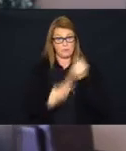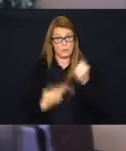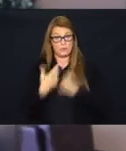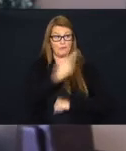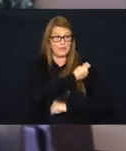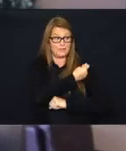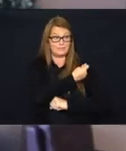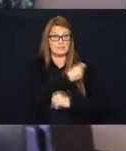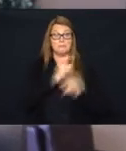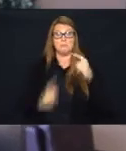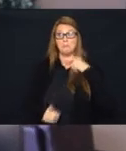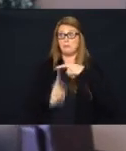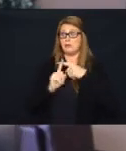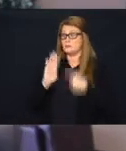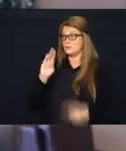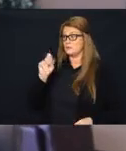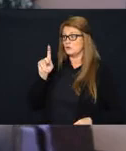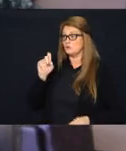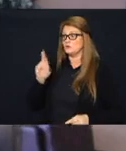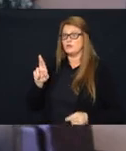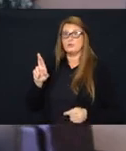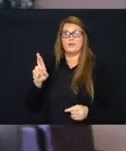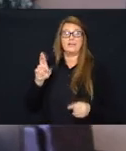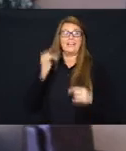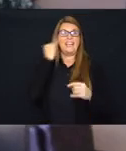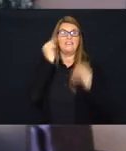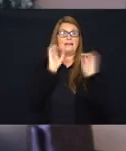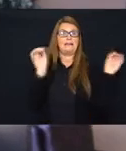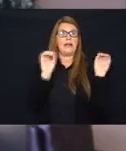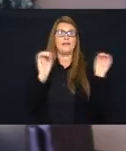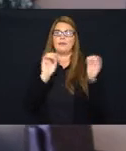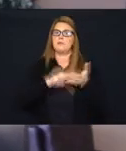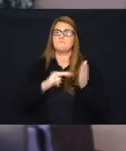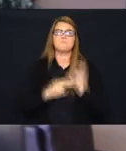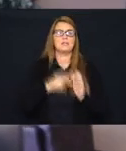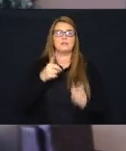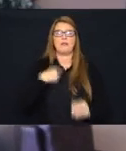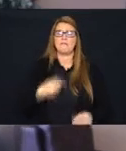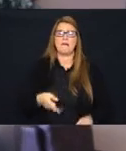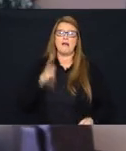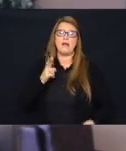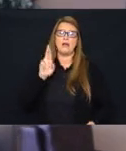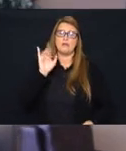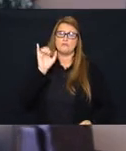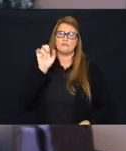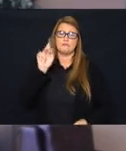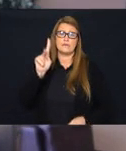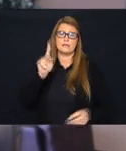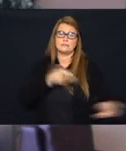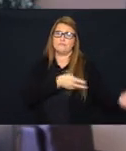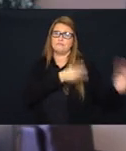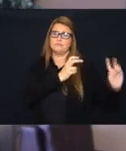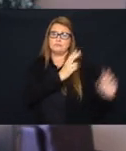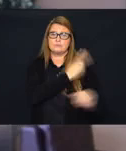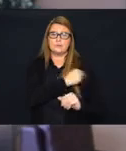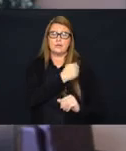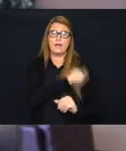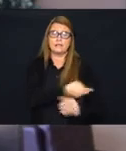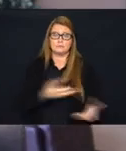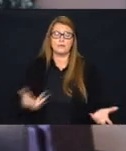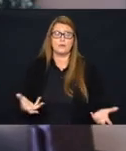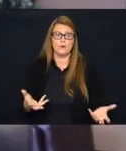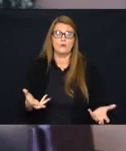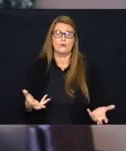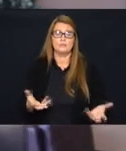booster versus being unvaccinated, that your risk of being hospitalized is improved by